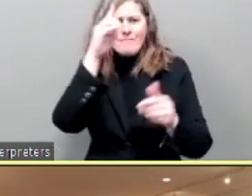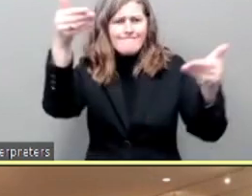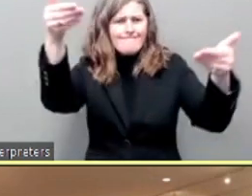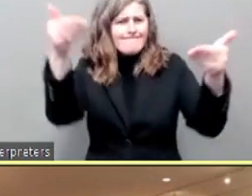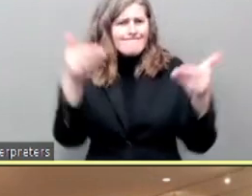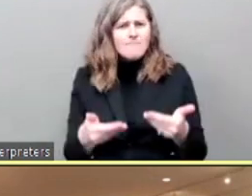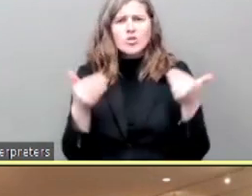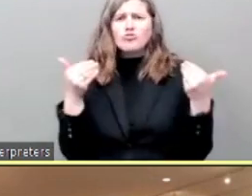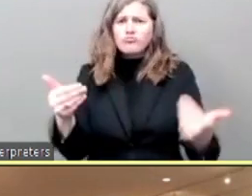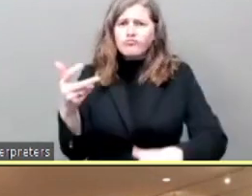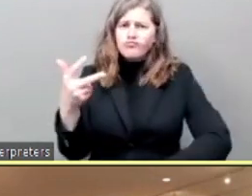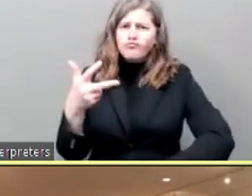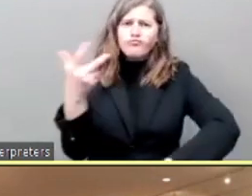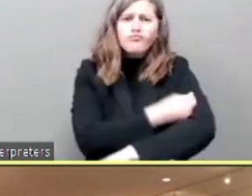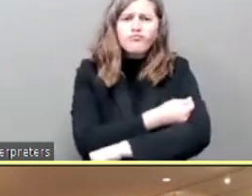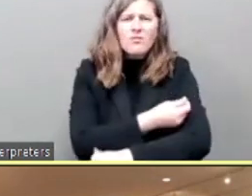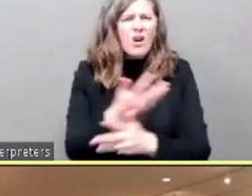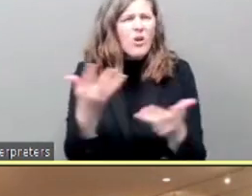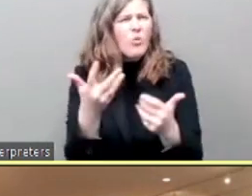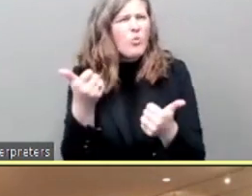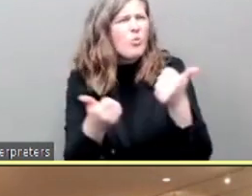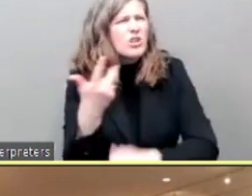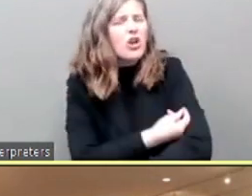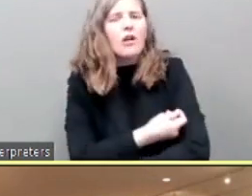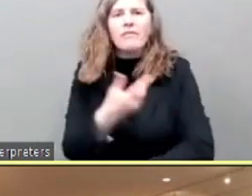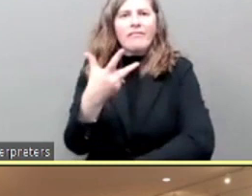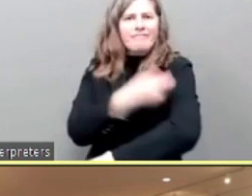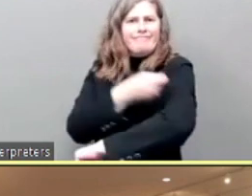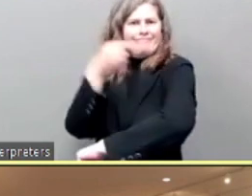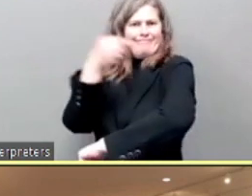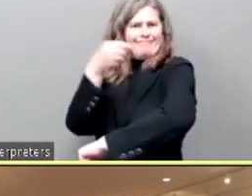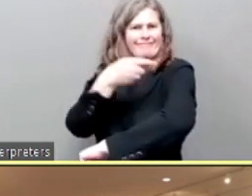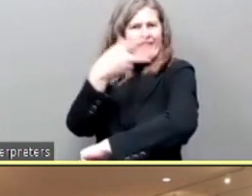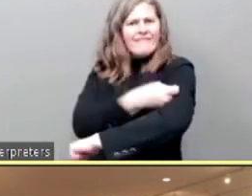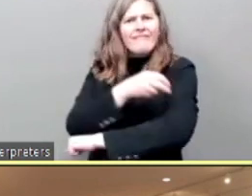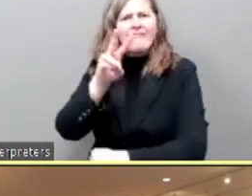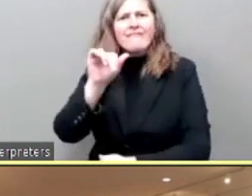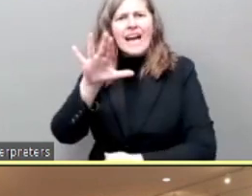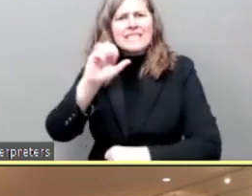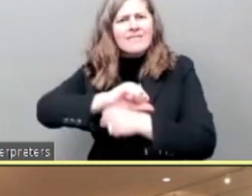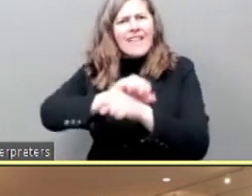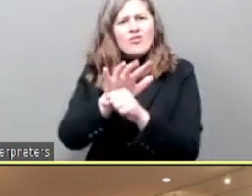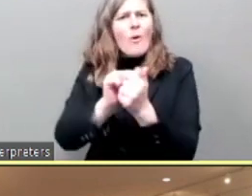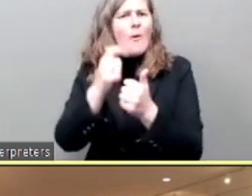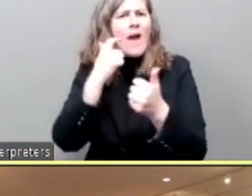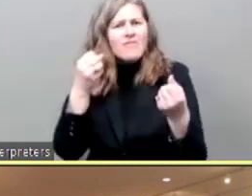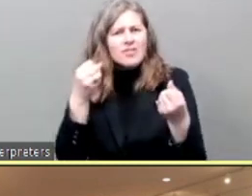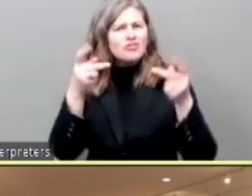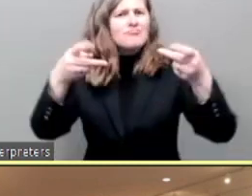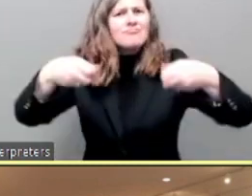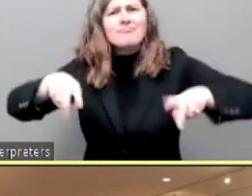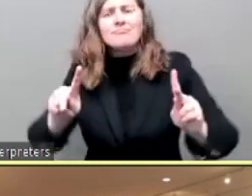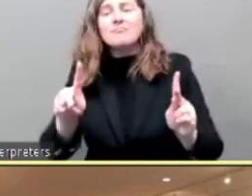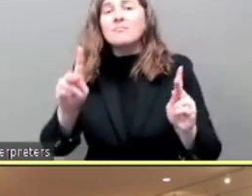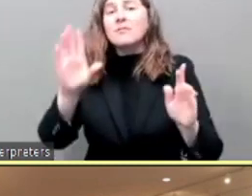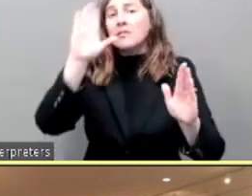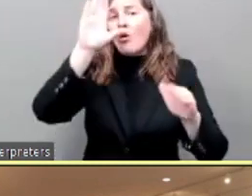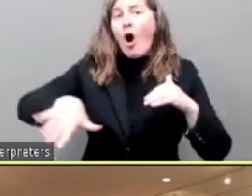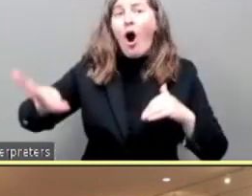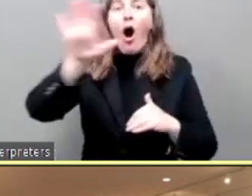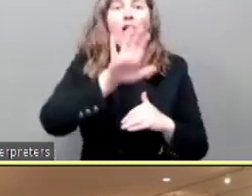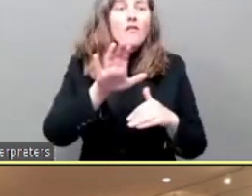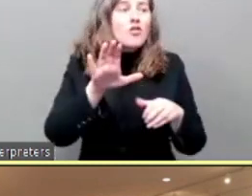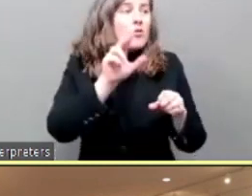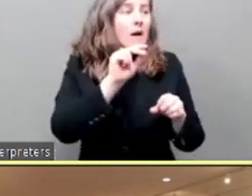the shot. What shot? The vaccine shot. That's the only way we will have a shot. Listen, all of the citizens of the state of New